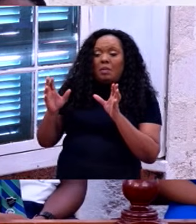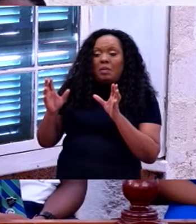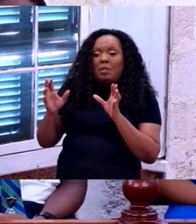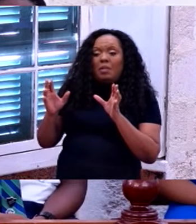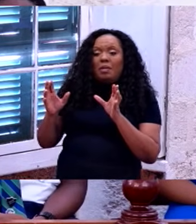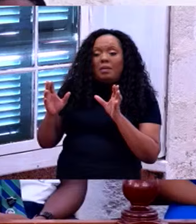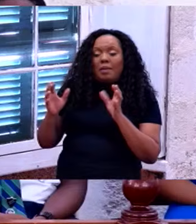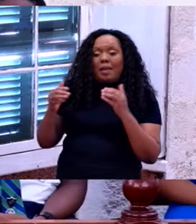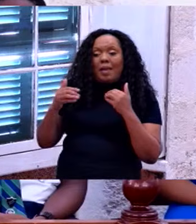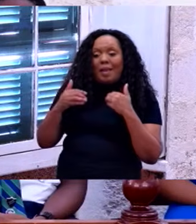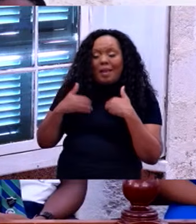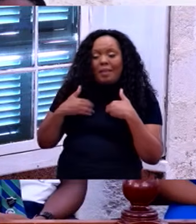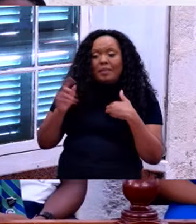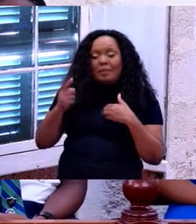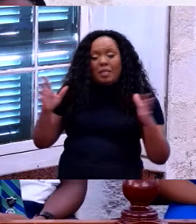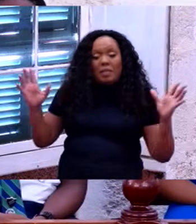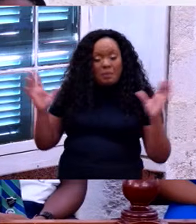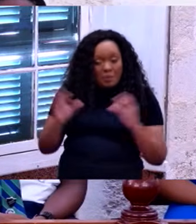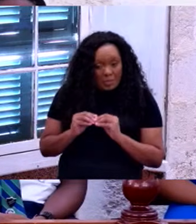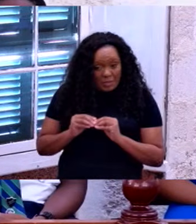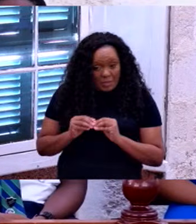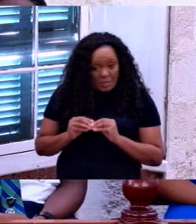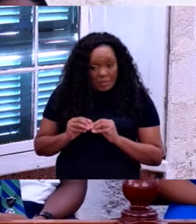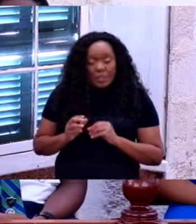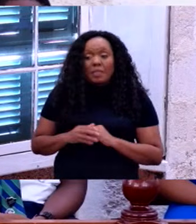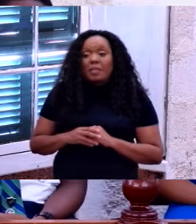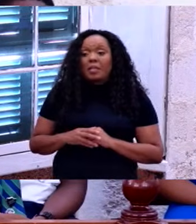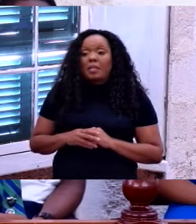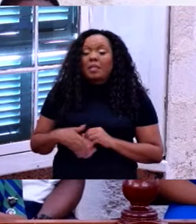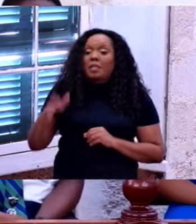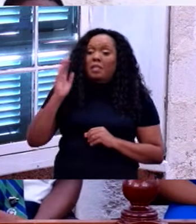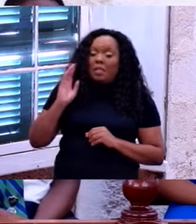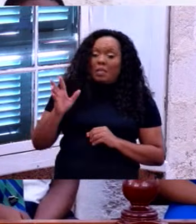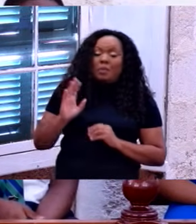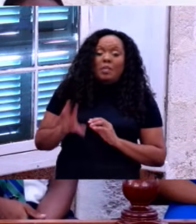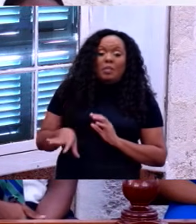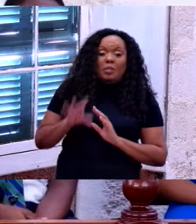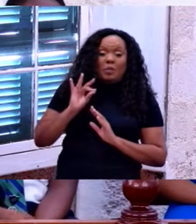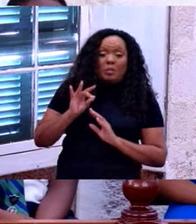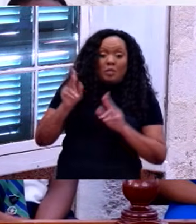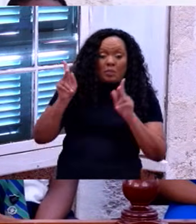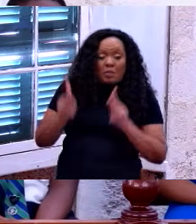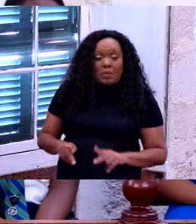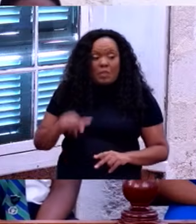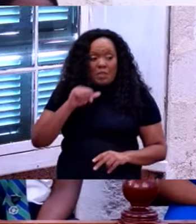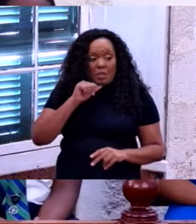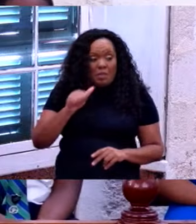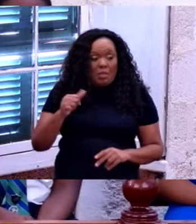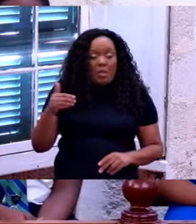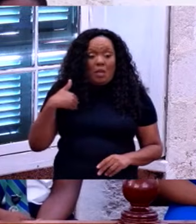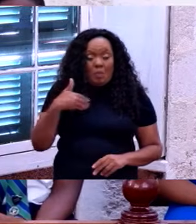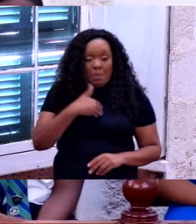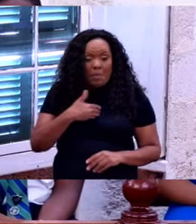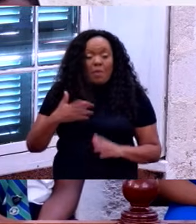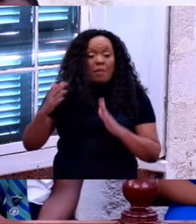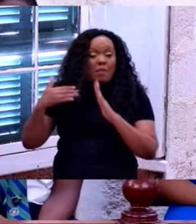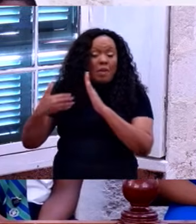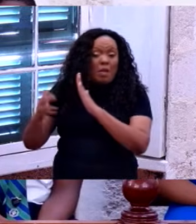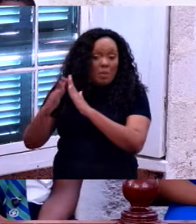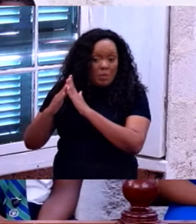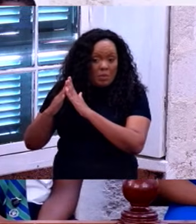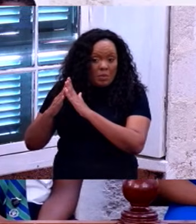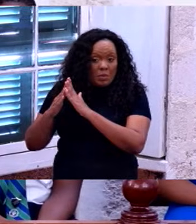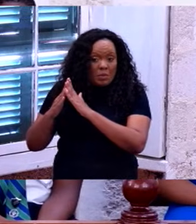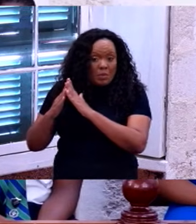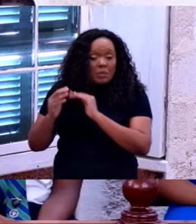it shall elect a person who is not a member of the House of Assembly or Senate to be the Speaker. I